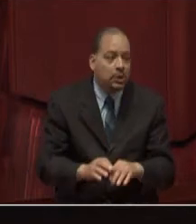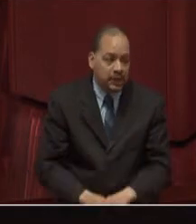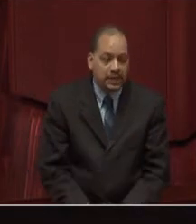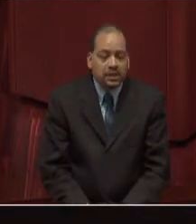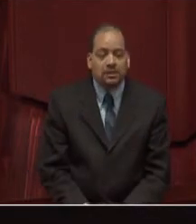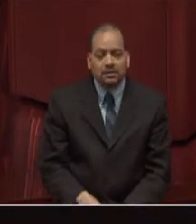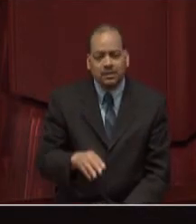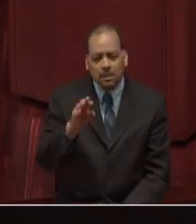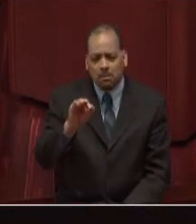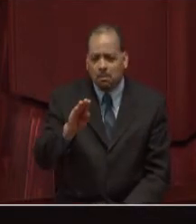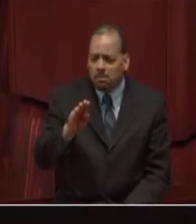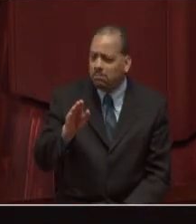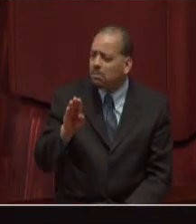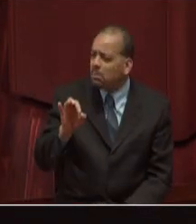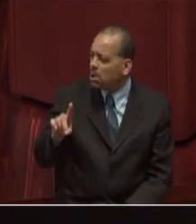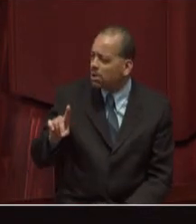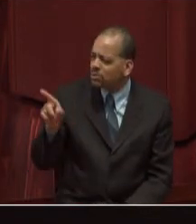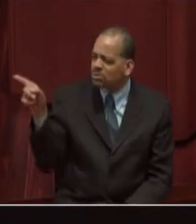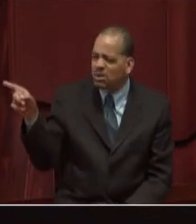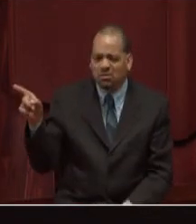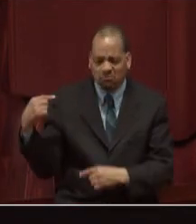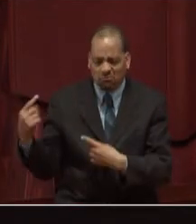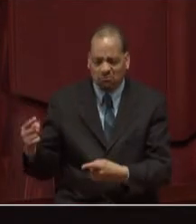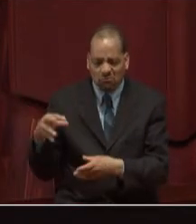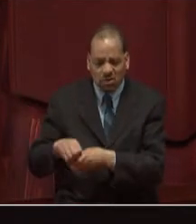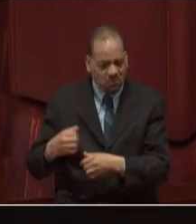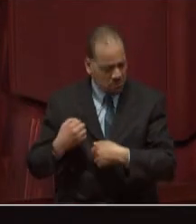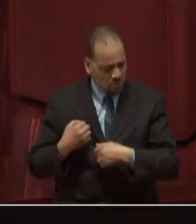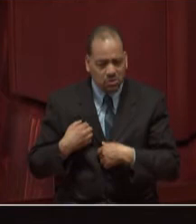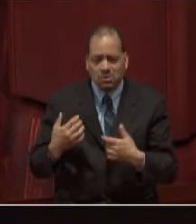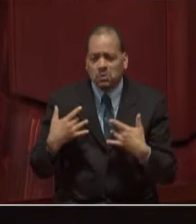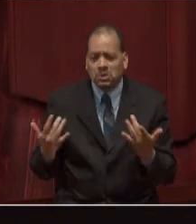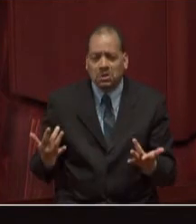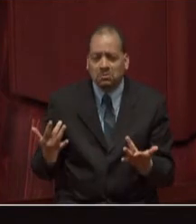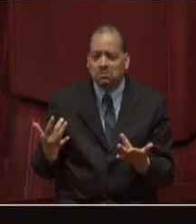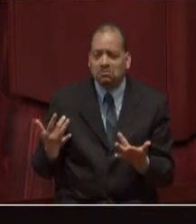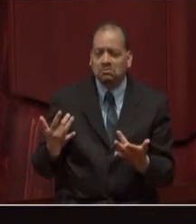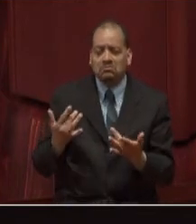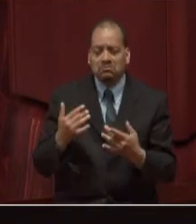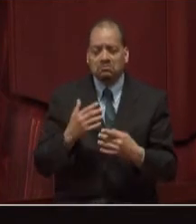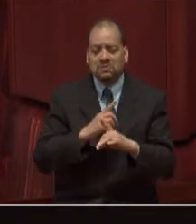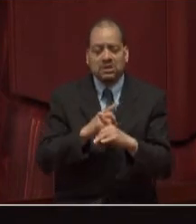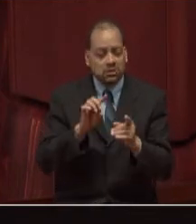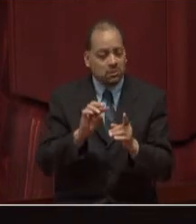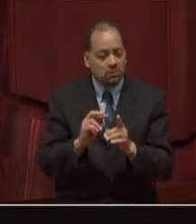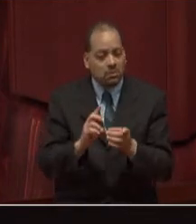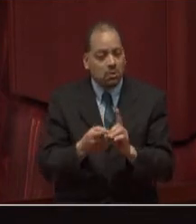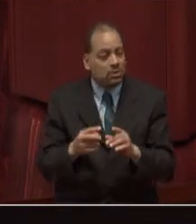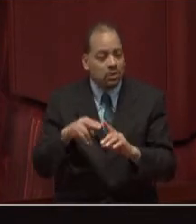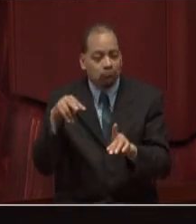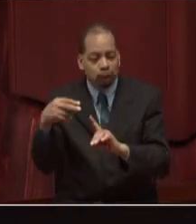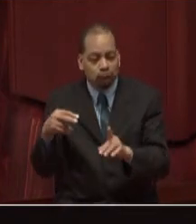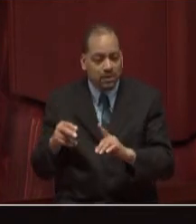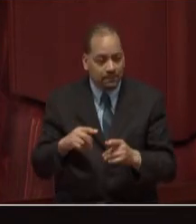military guy, so talk to us from the perspective of the Defense Department and the military. Well, the system was very